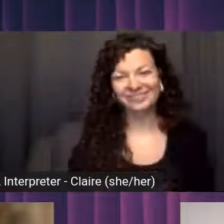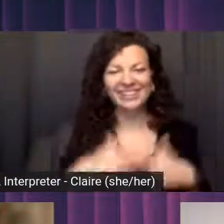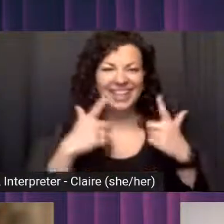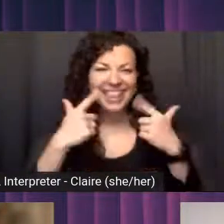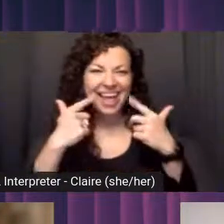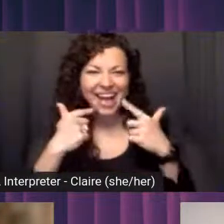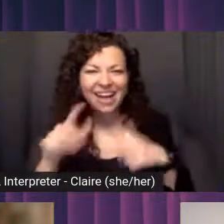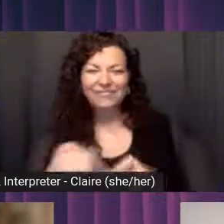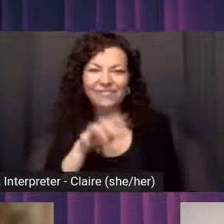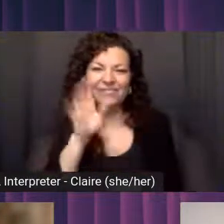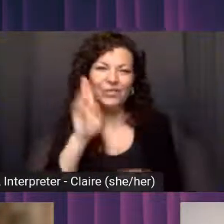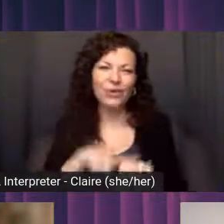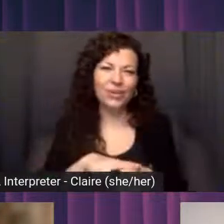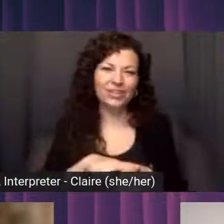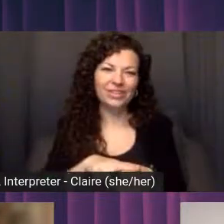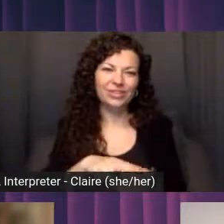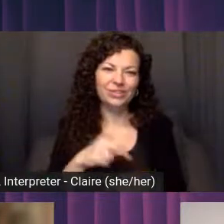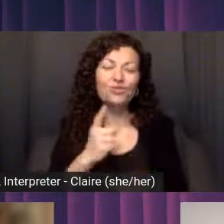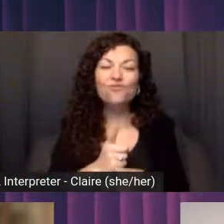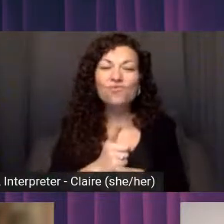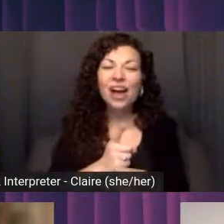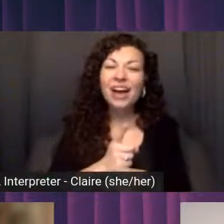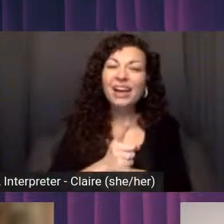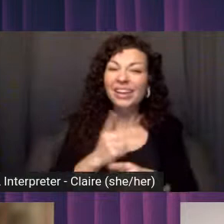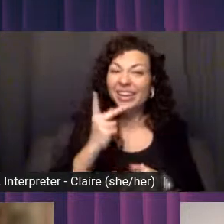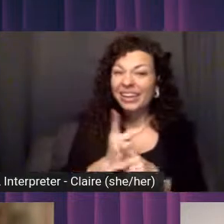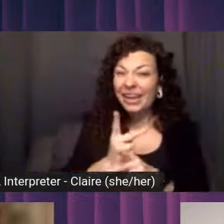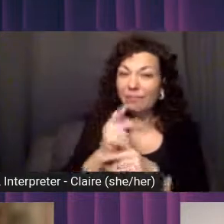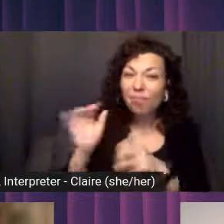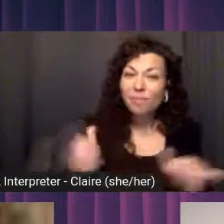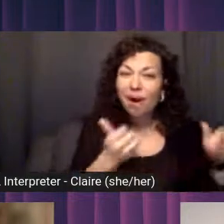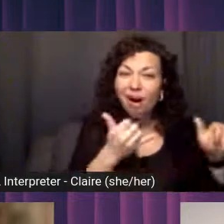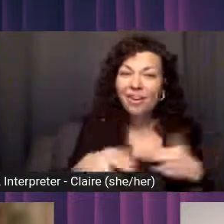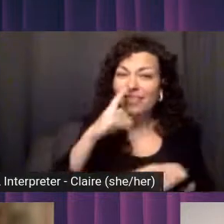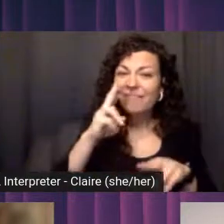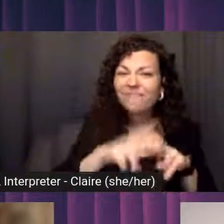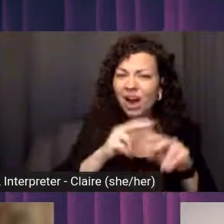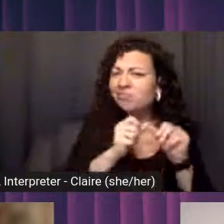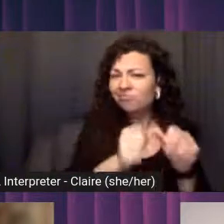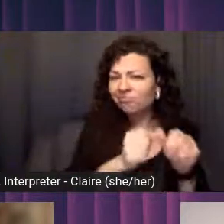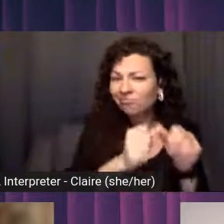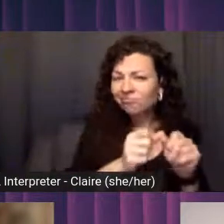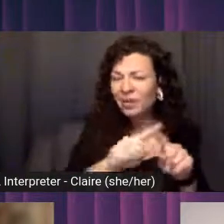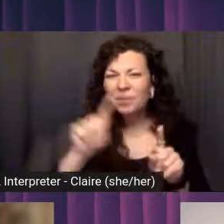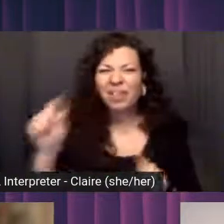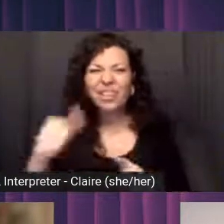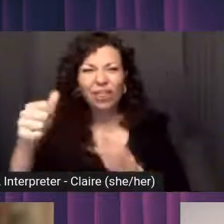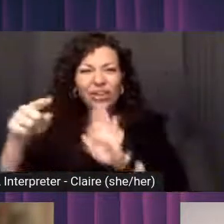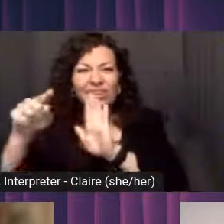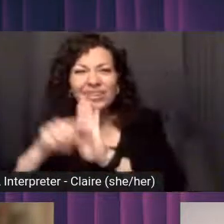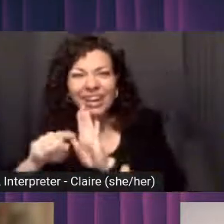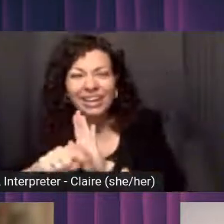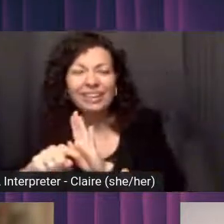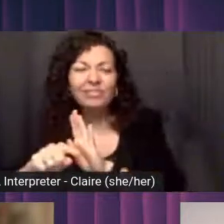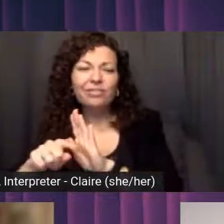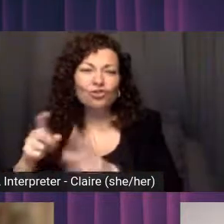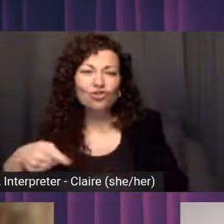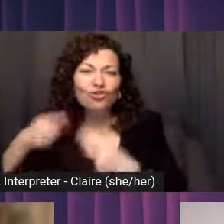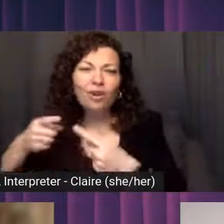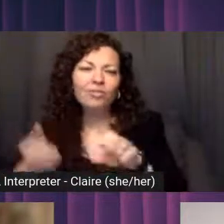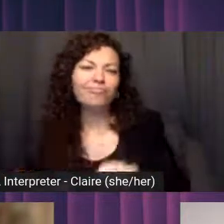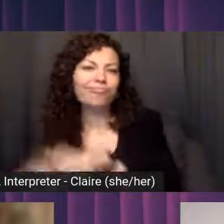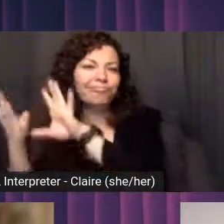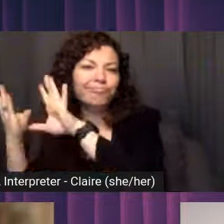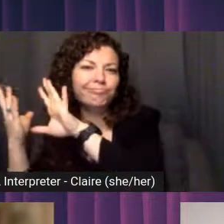Definitely. Like keep the really great parties, but like the rest of it can go. Keep the anthems. Yeah.